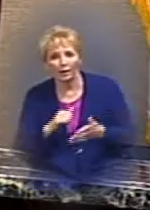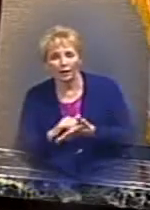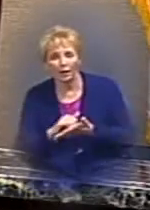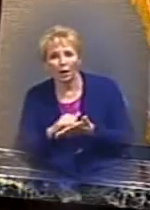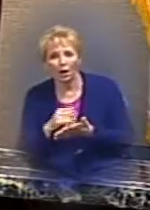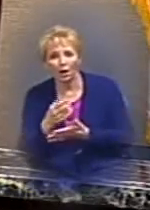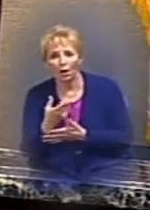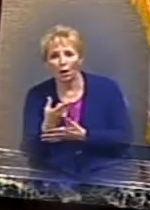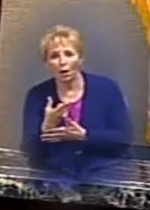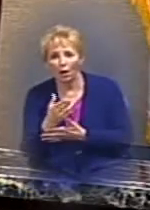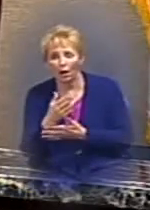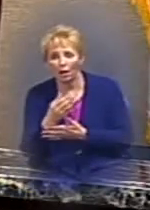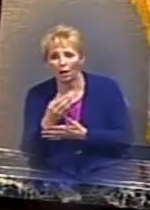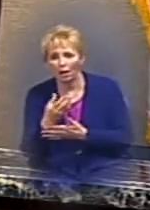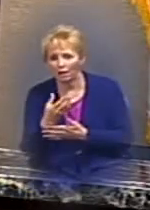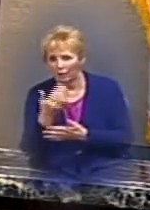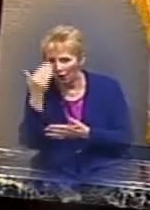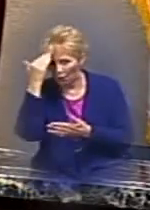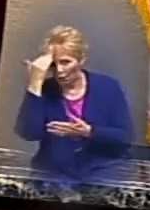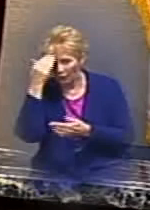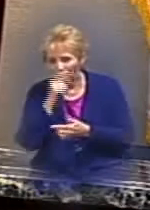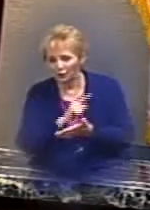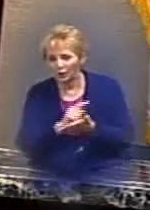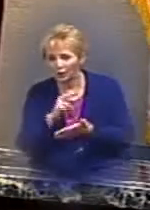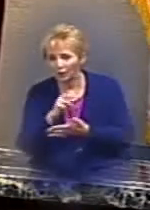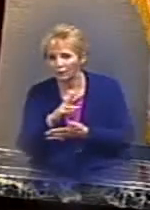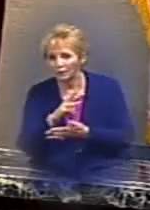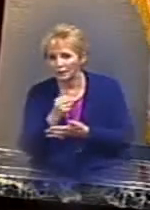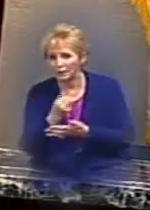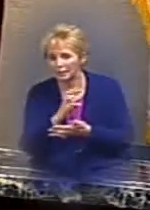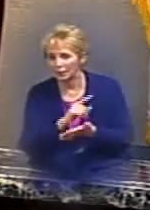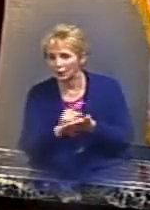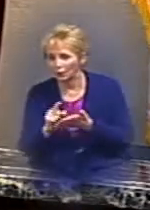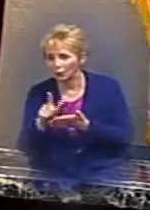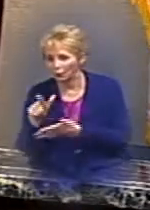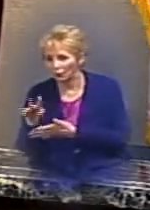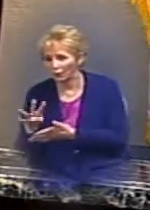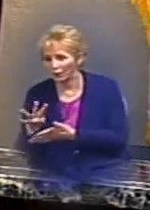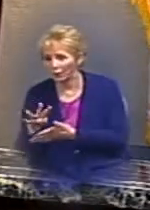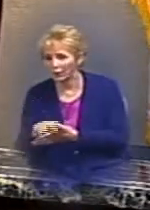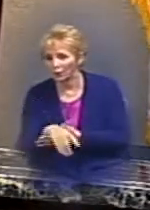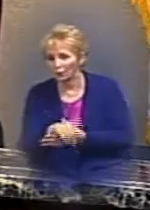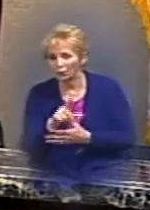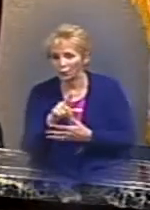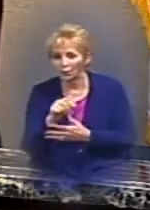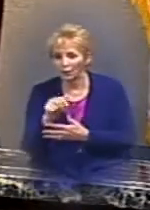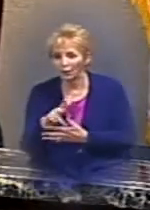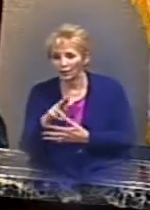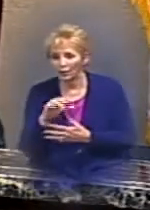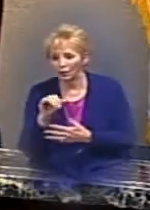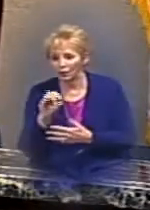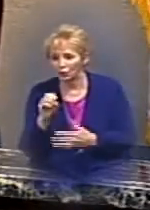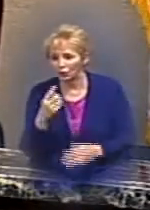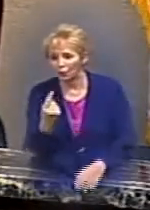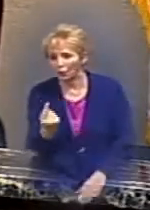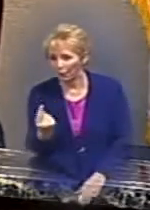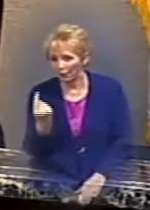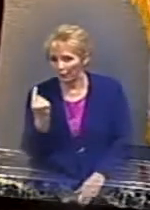Homelessness Awareness Week, November 16 through 24, 2013. Joe, if you'd come by yourself